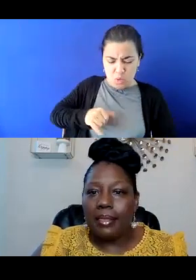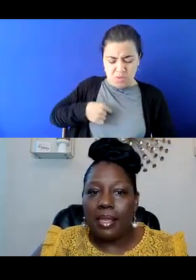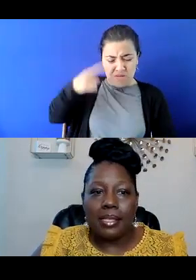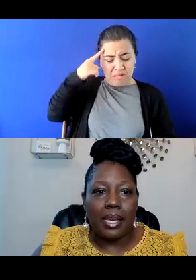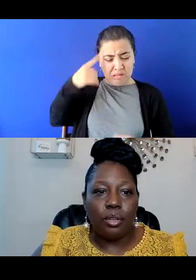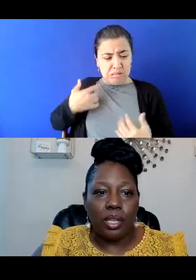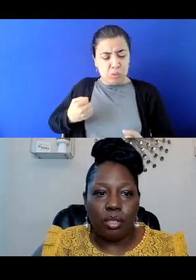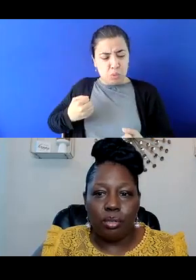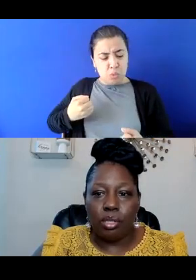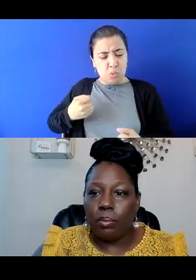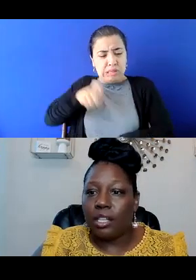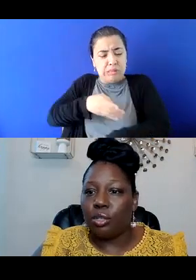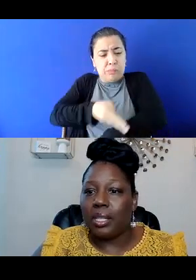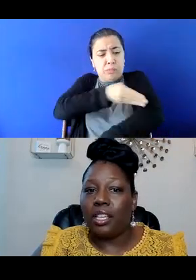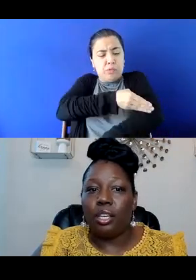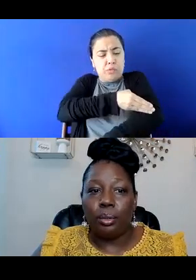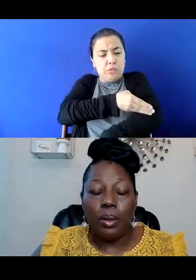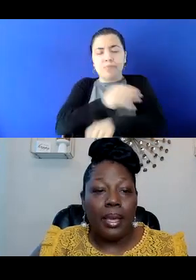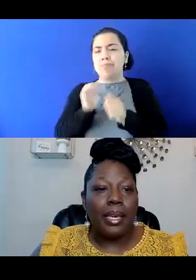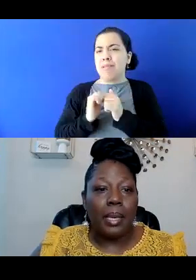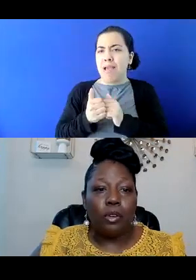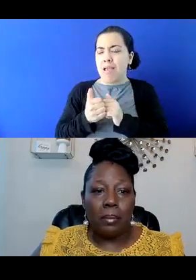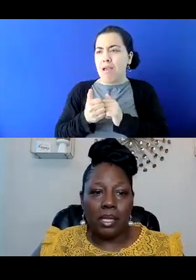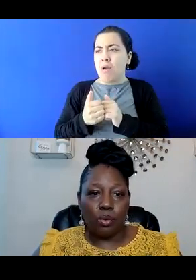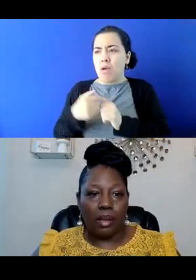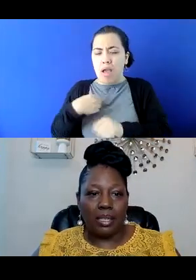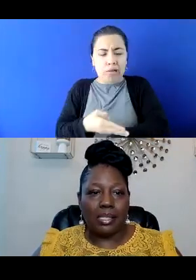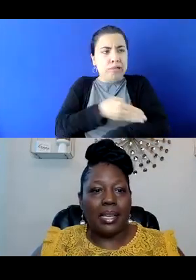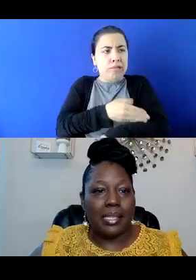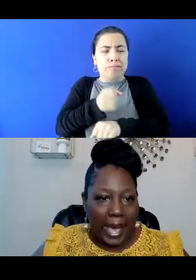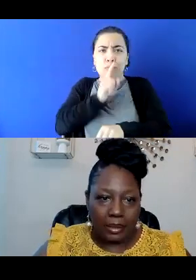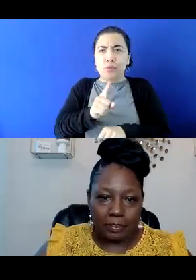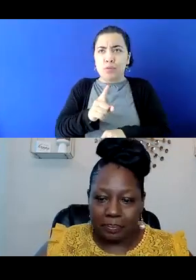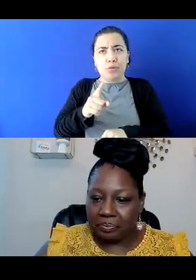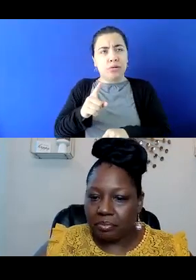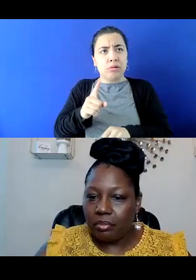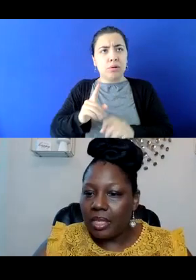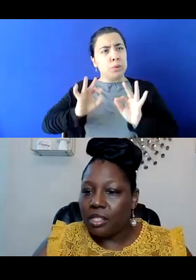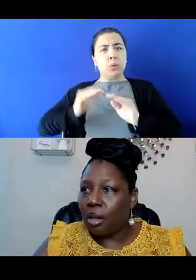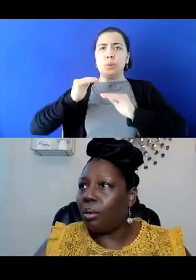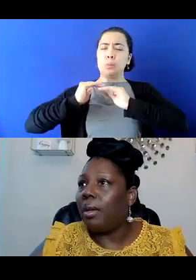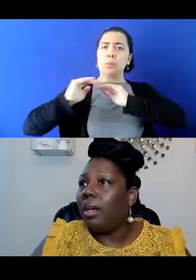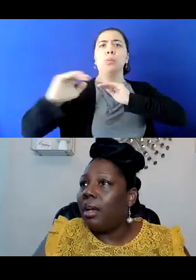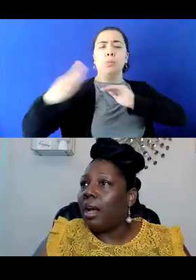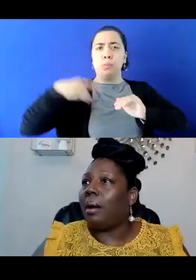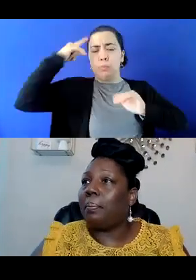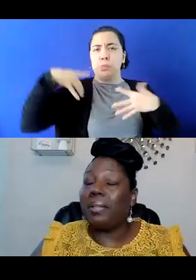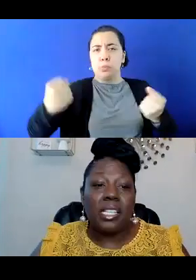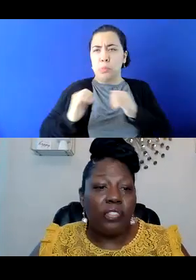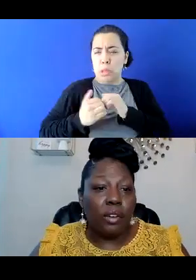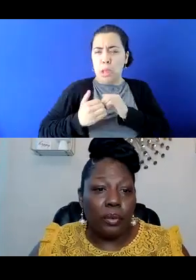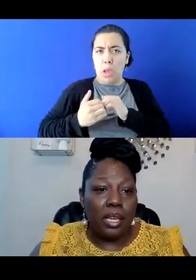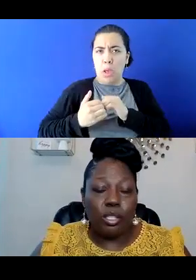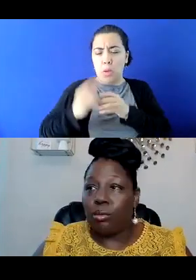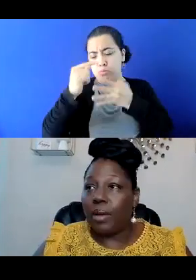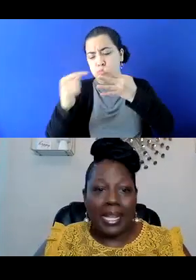and then things that you can do to make sure that you keep your mental wellness intact. So please